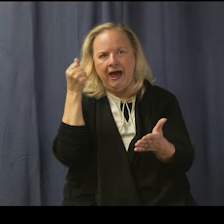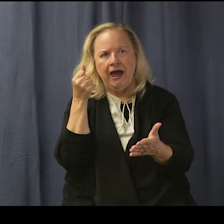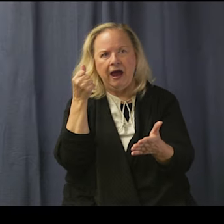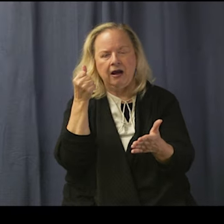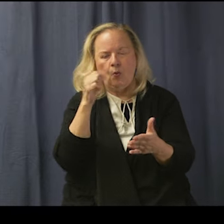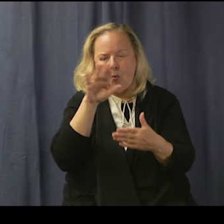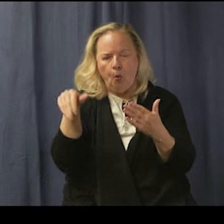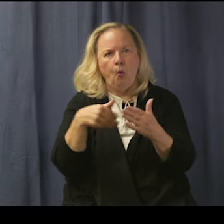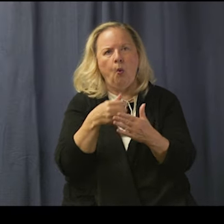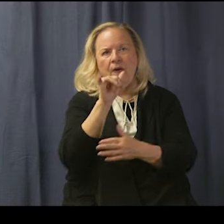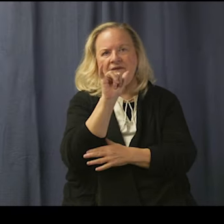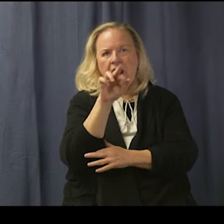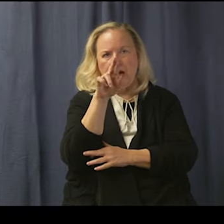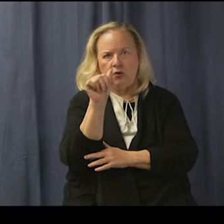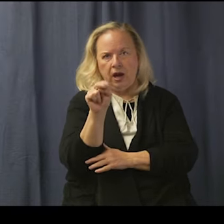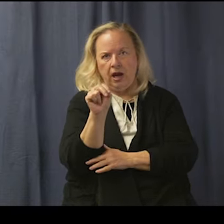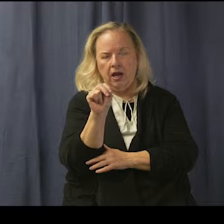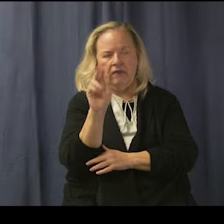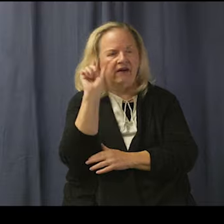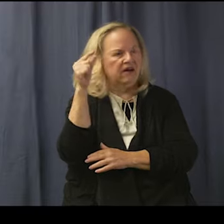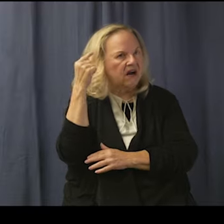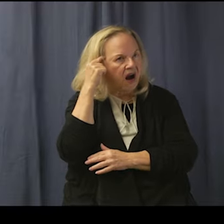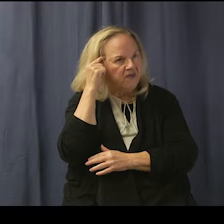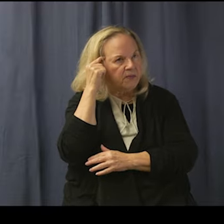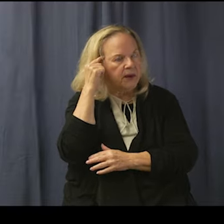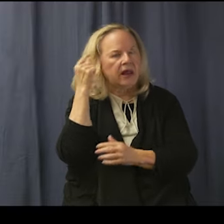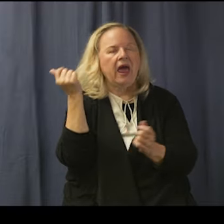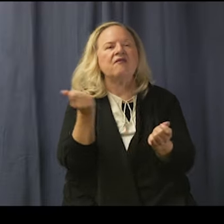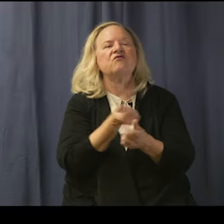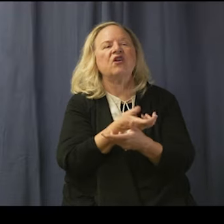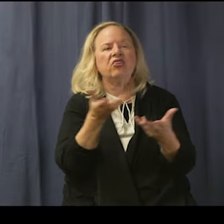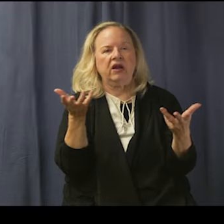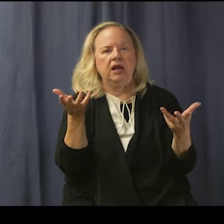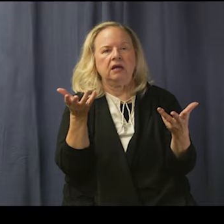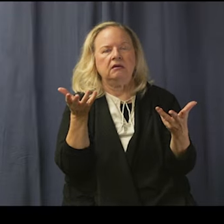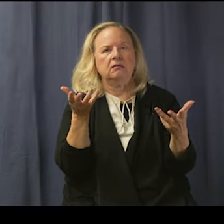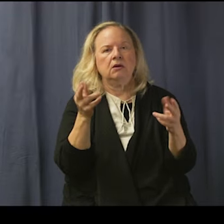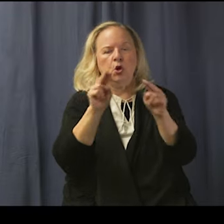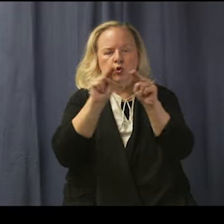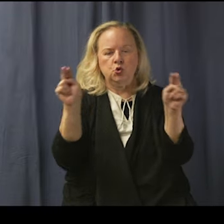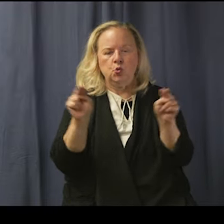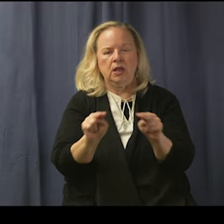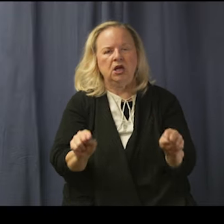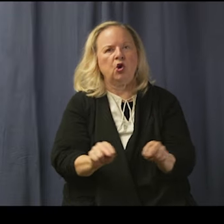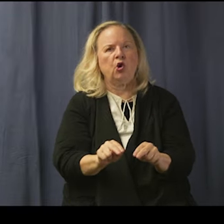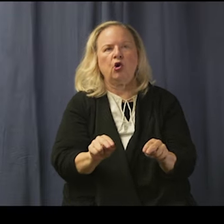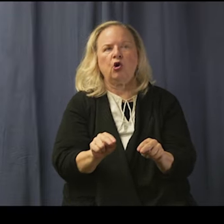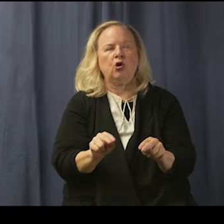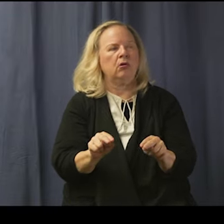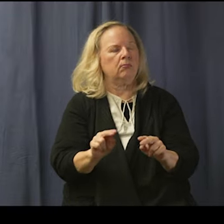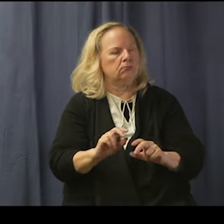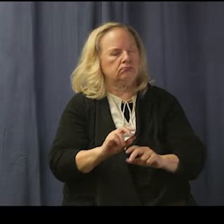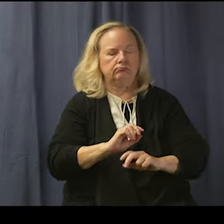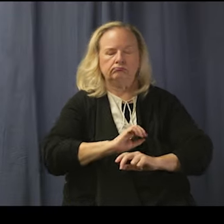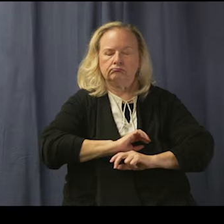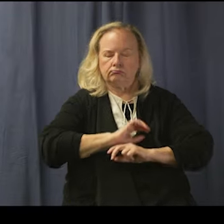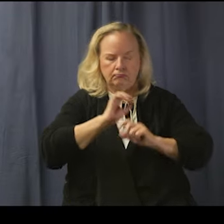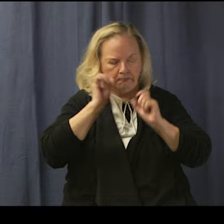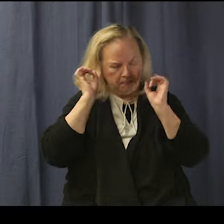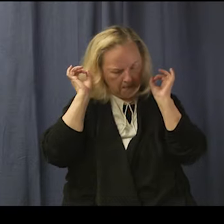Iran. I mean, the government, everything, even their nuclear facilities,